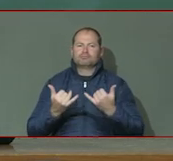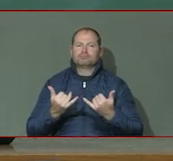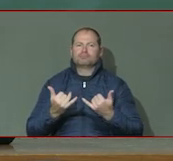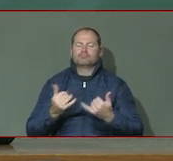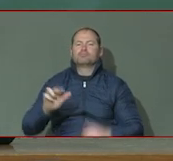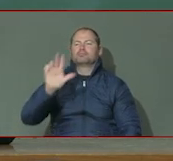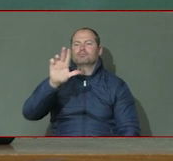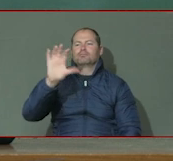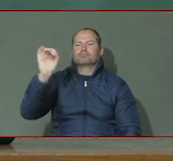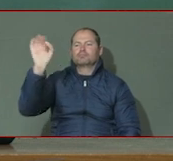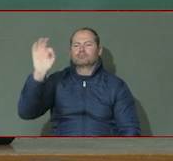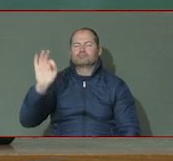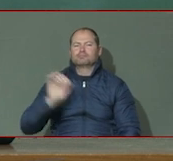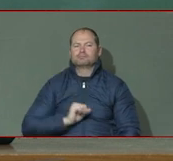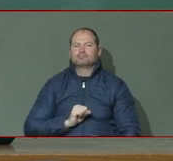For Cola,